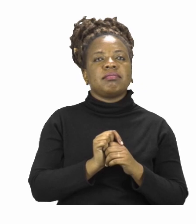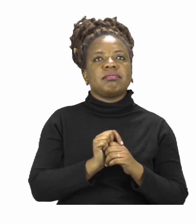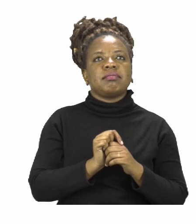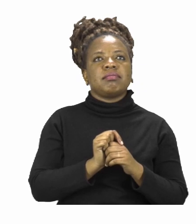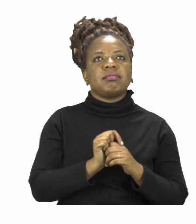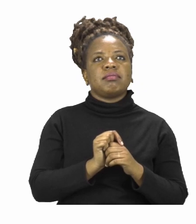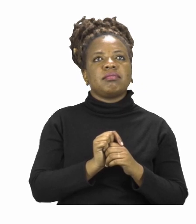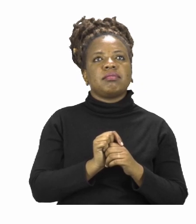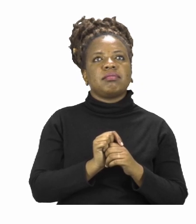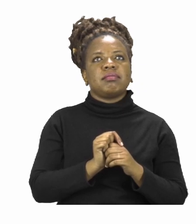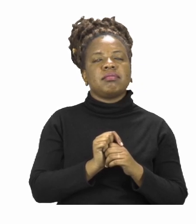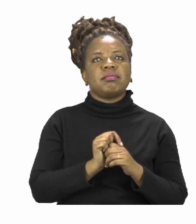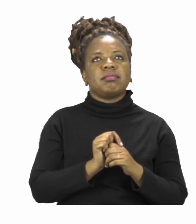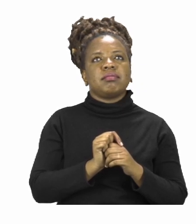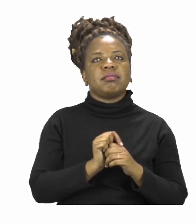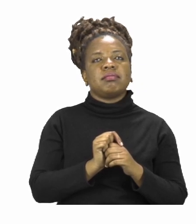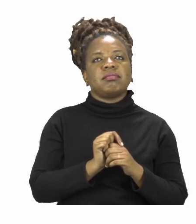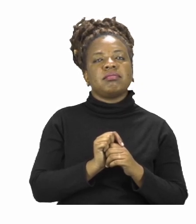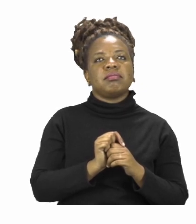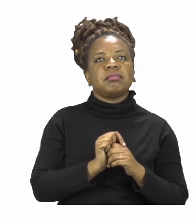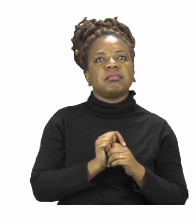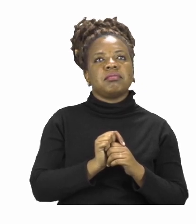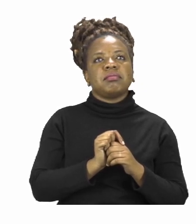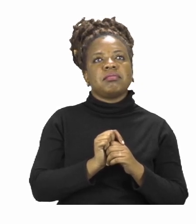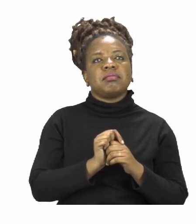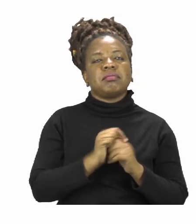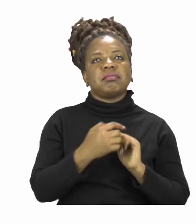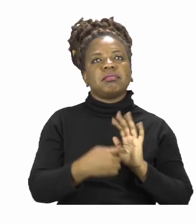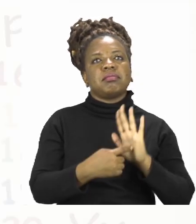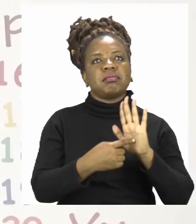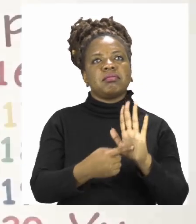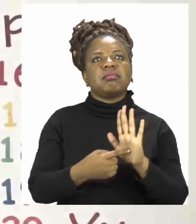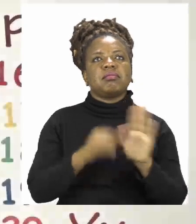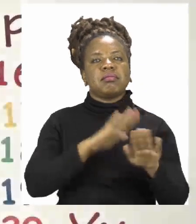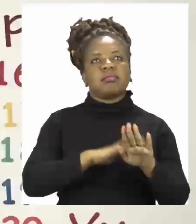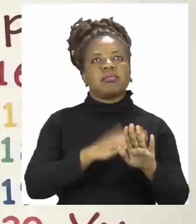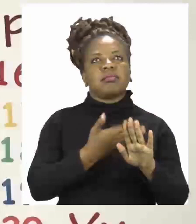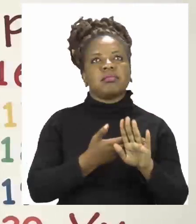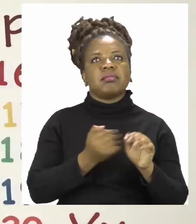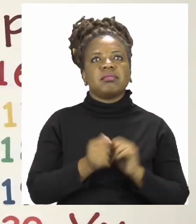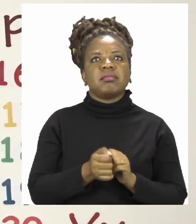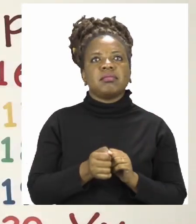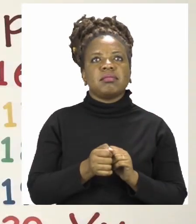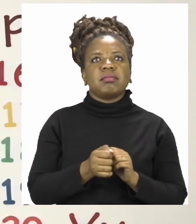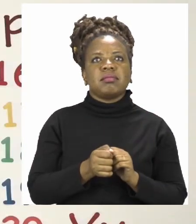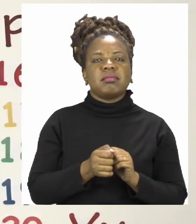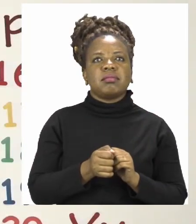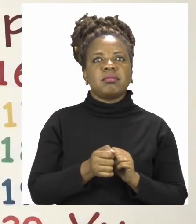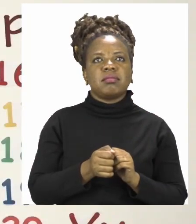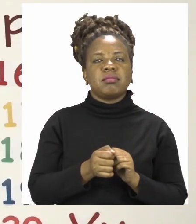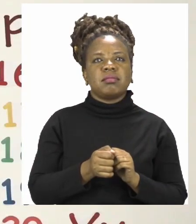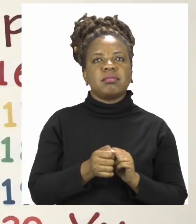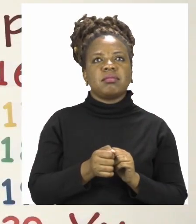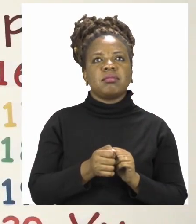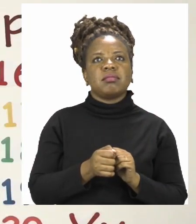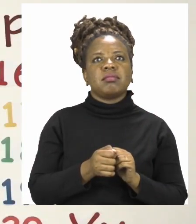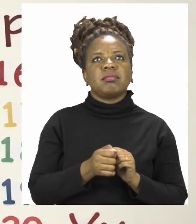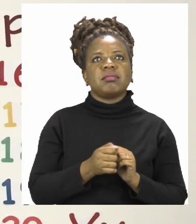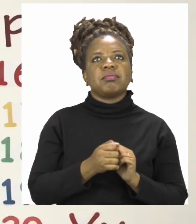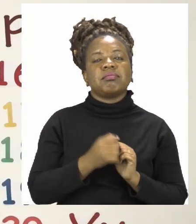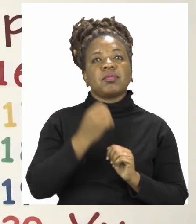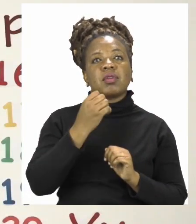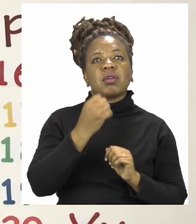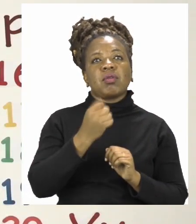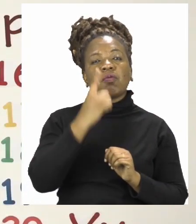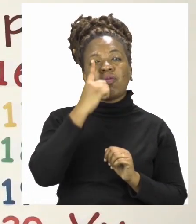hands. So let's take a look at the board. On the board, you can see that I have one clock face. Now